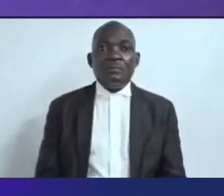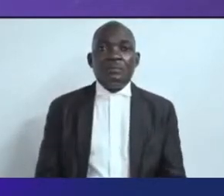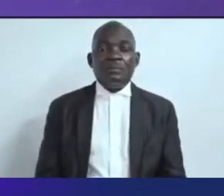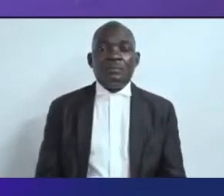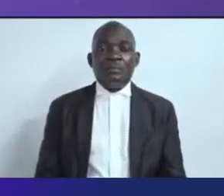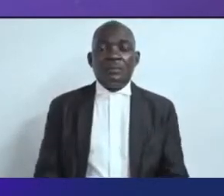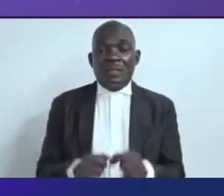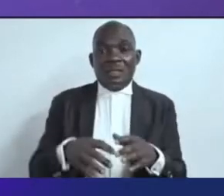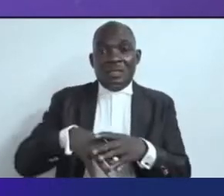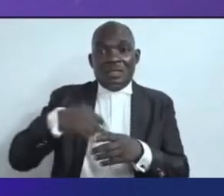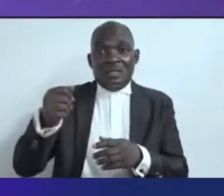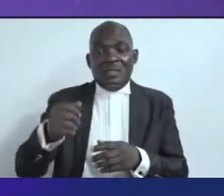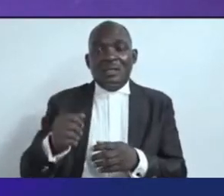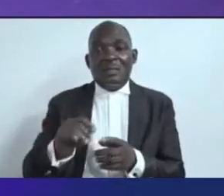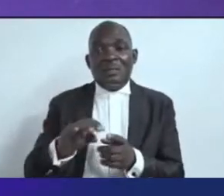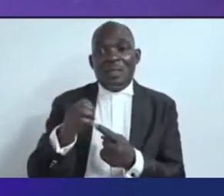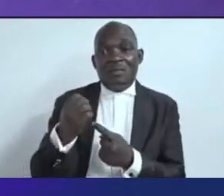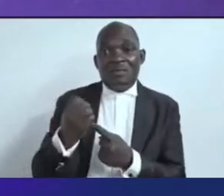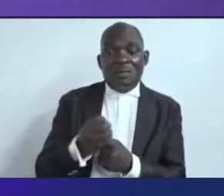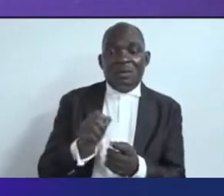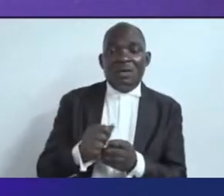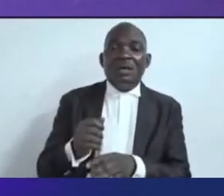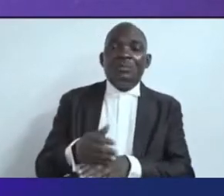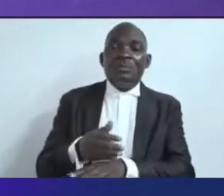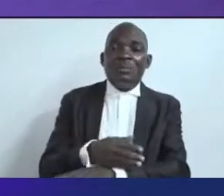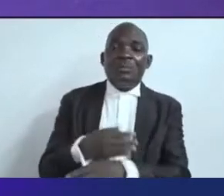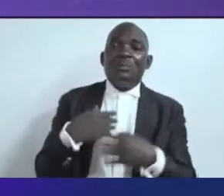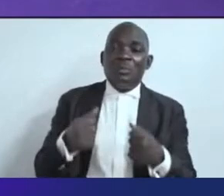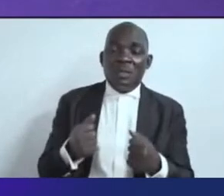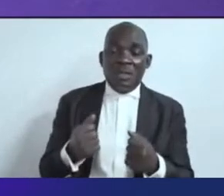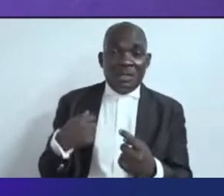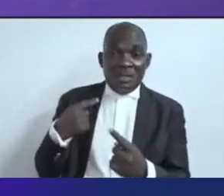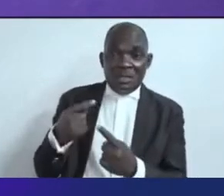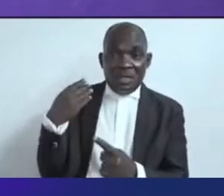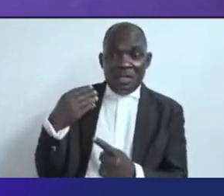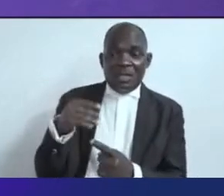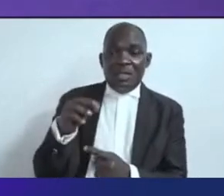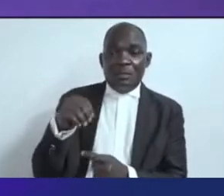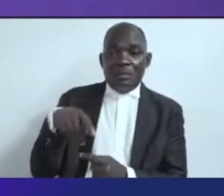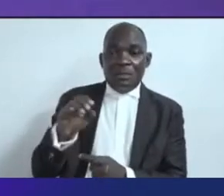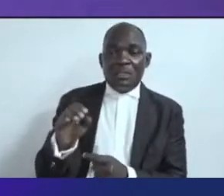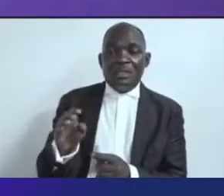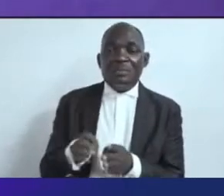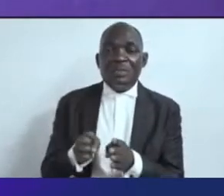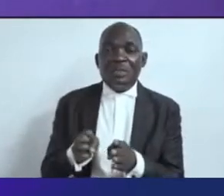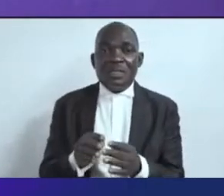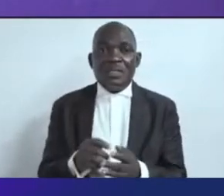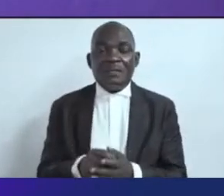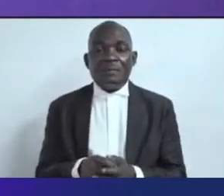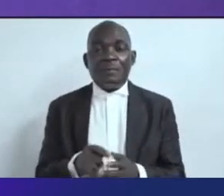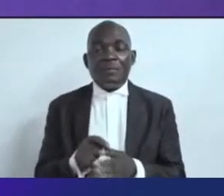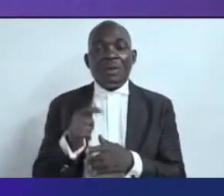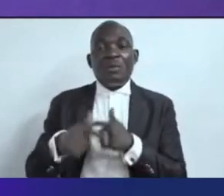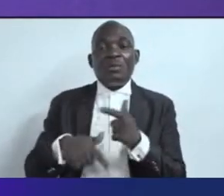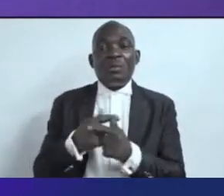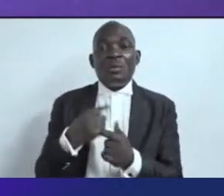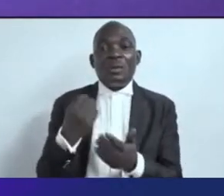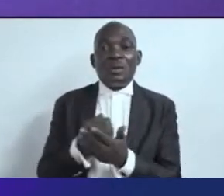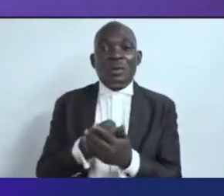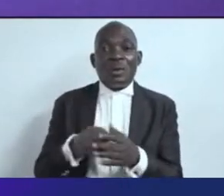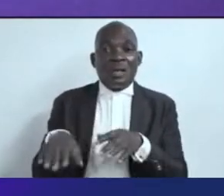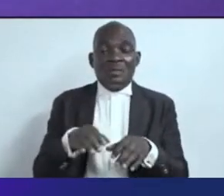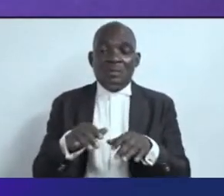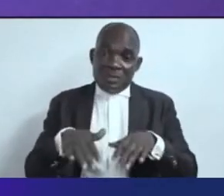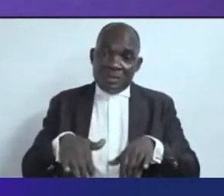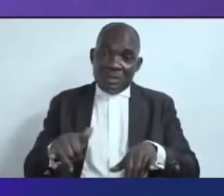The external environment has improved since the last MPC meeting, as global economic activity